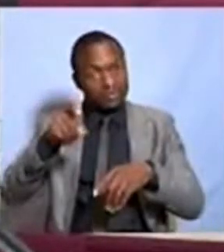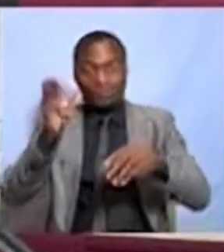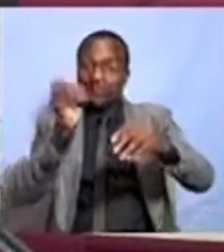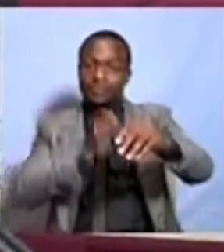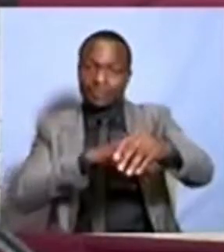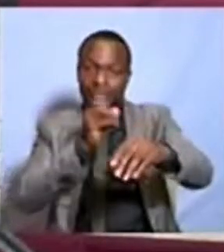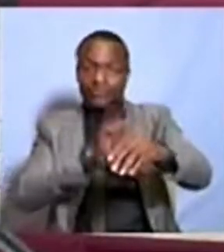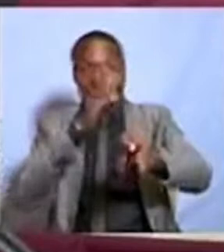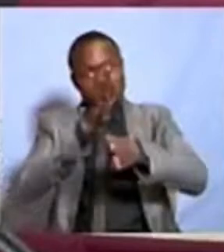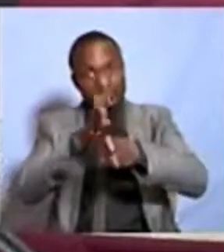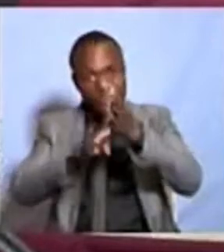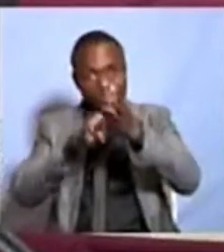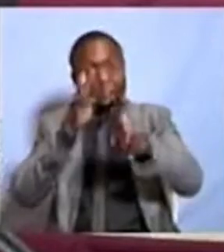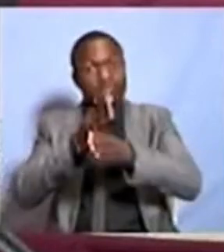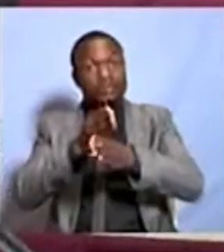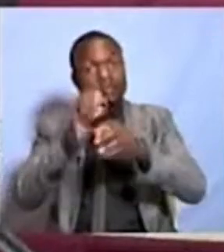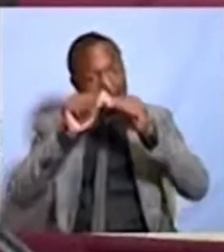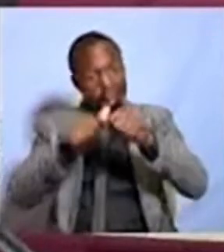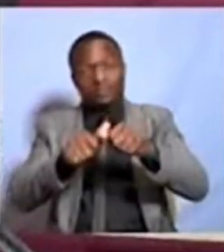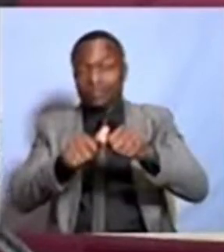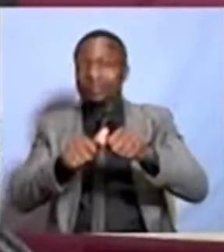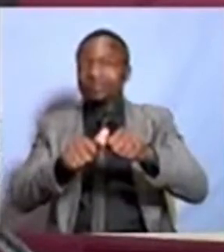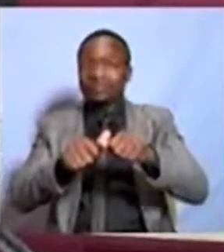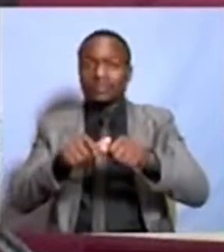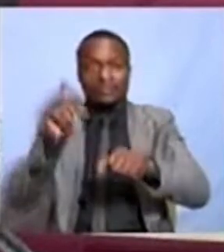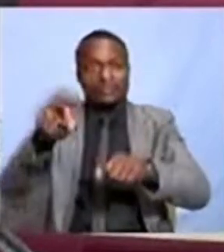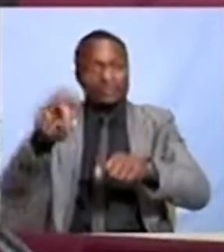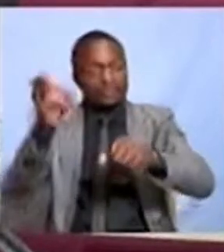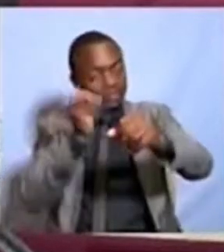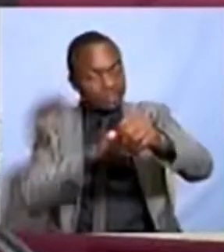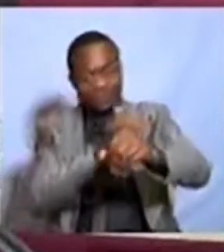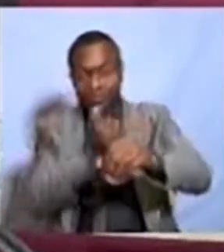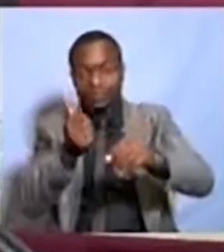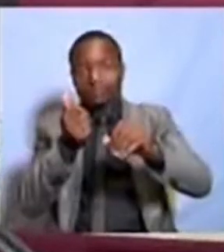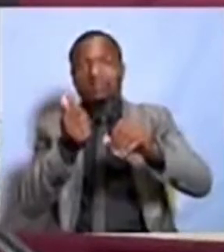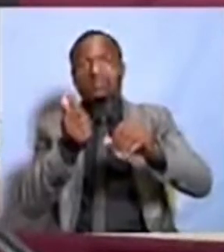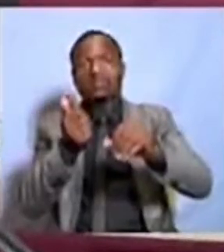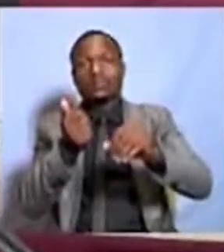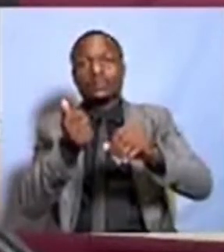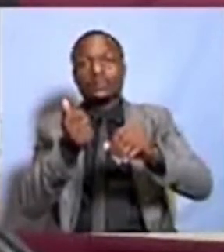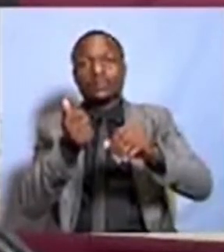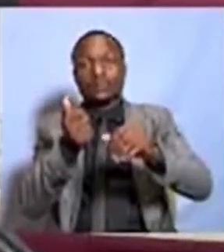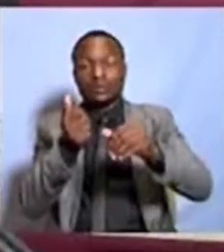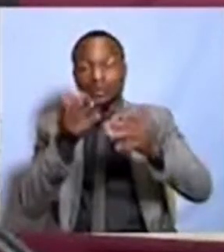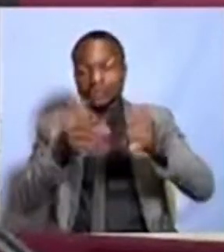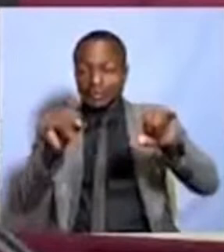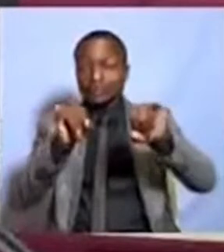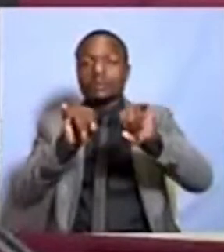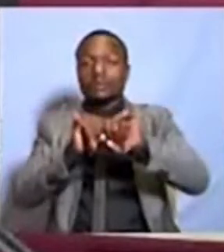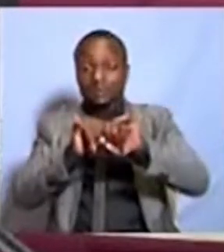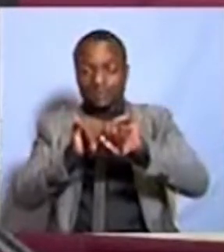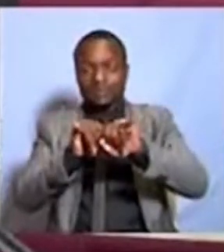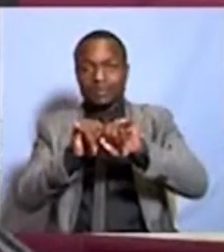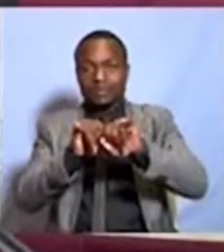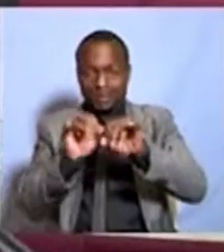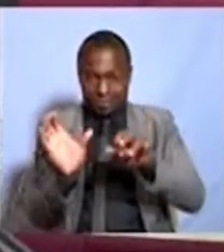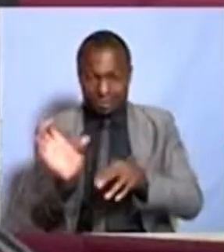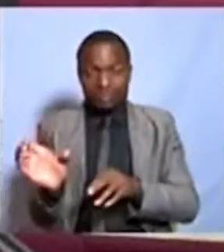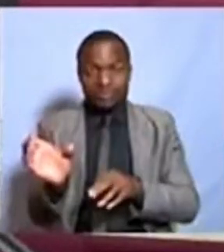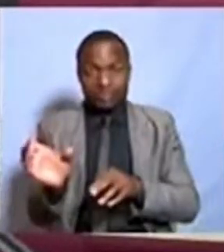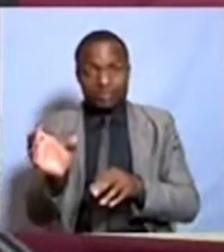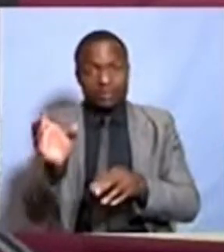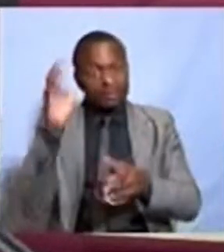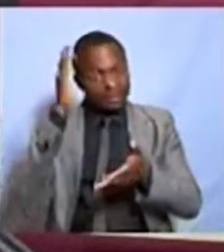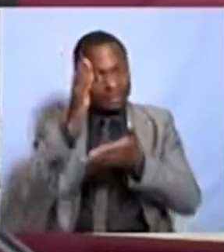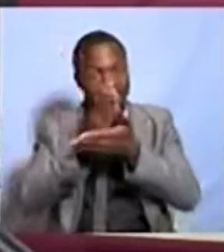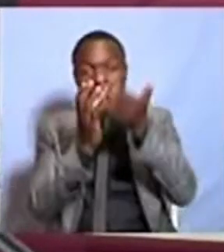in infrastructure. We still need to invest in other key sectors as well to eradicate poverty. So for us, why we ended